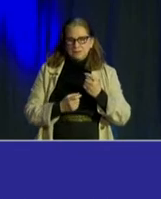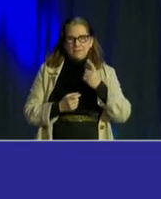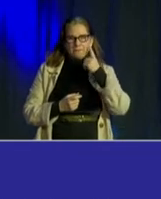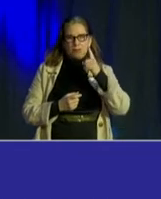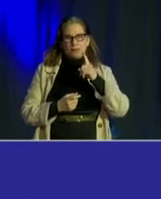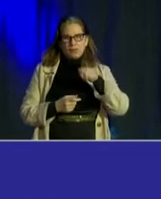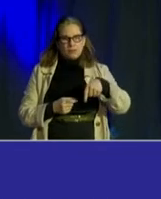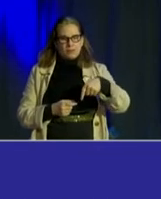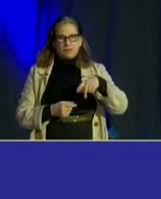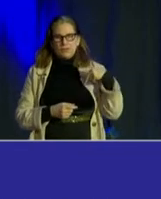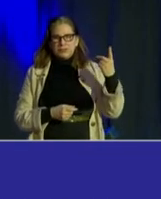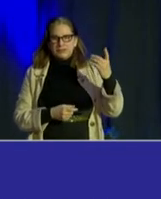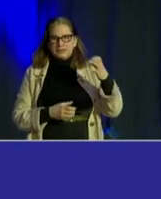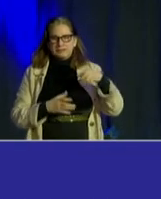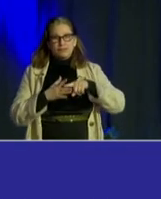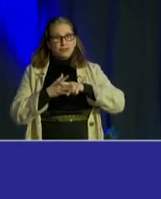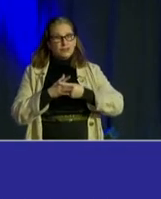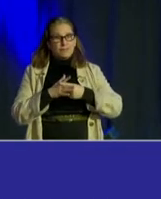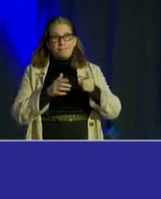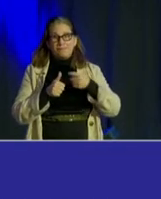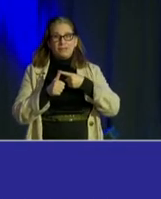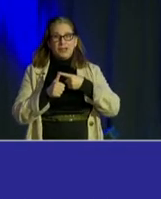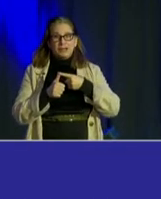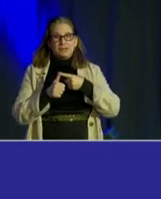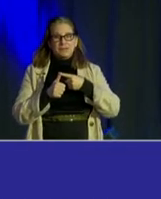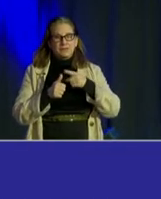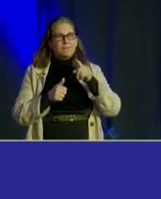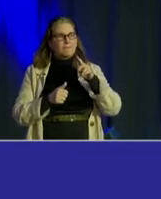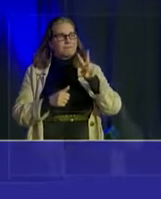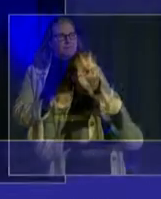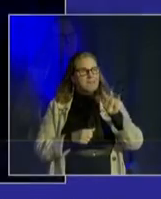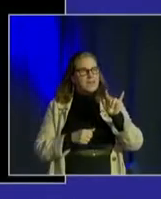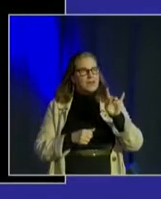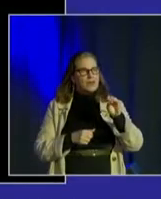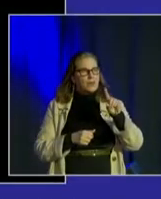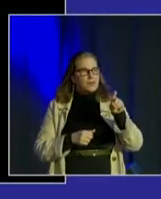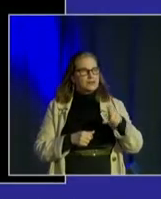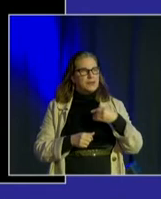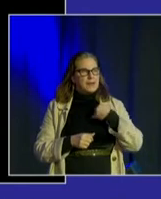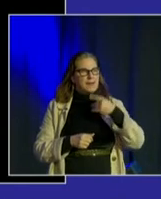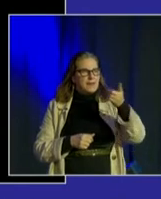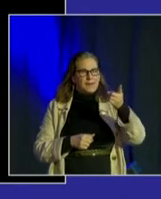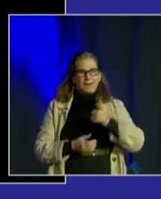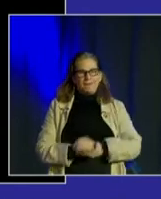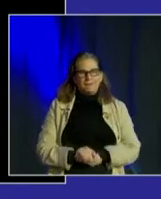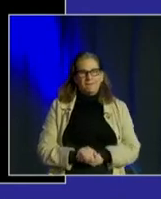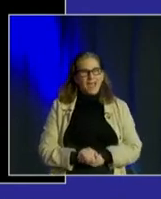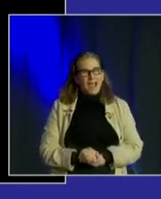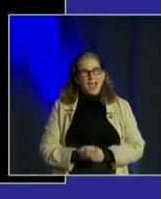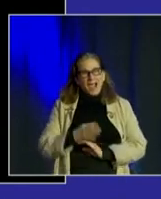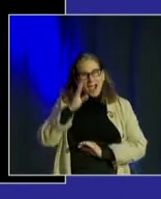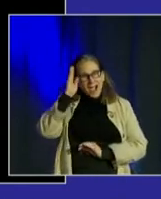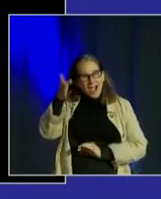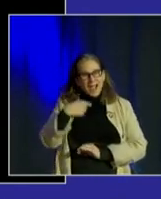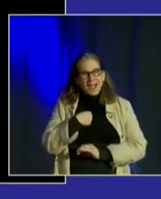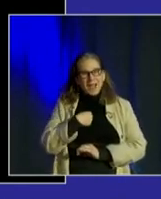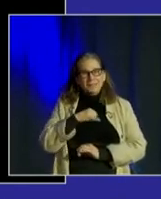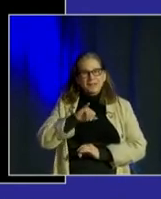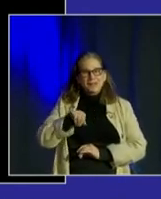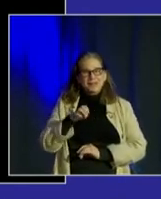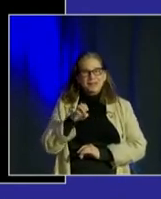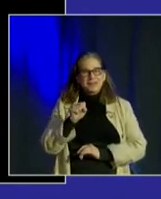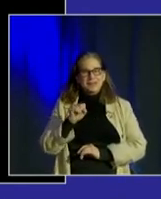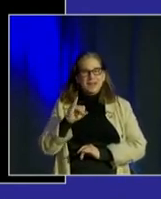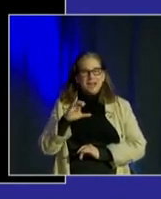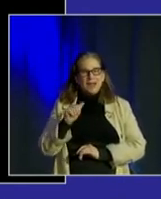of the program with our first video question. Hello, my name is Jessica Smith, and I am 50.